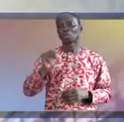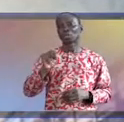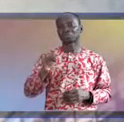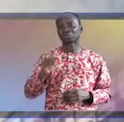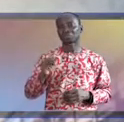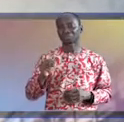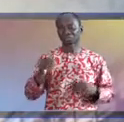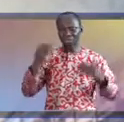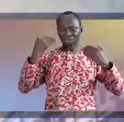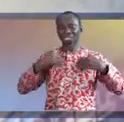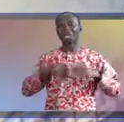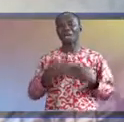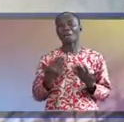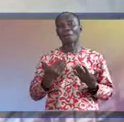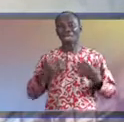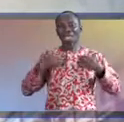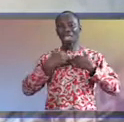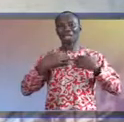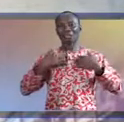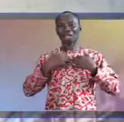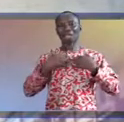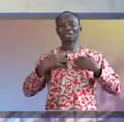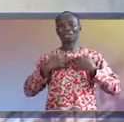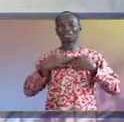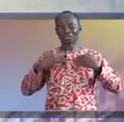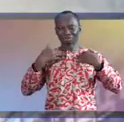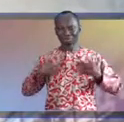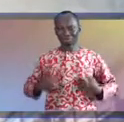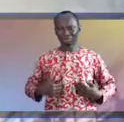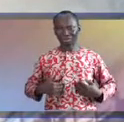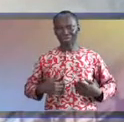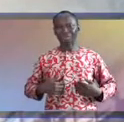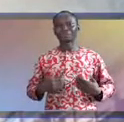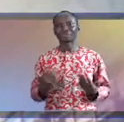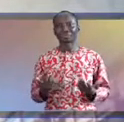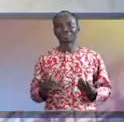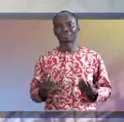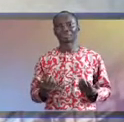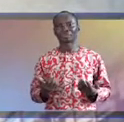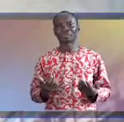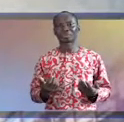clothed in camel's hair with a leather belt,